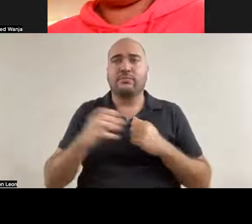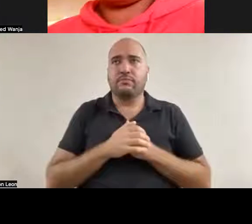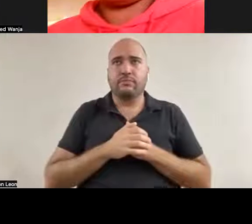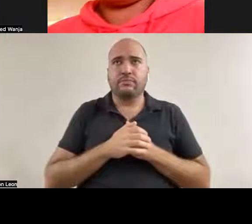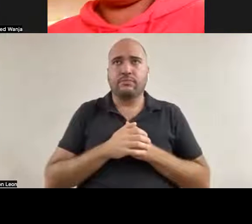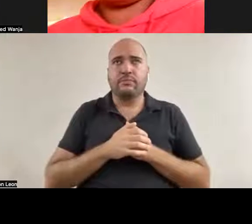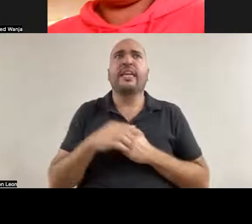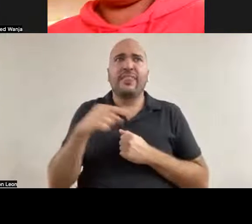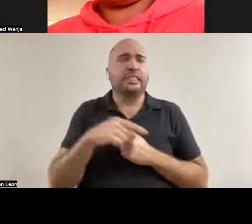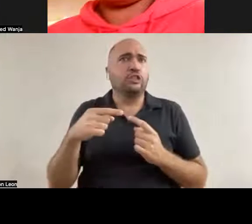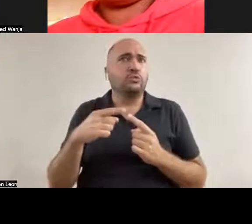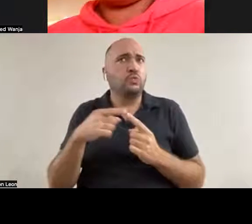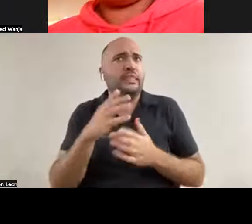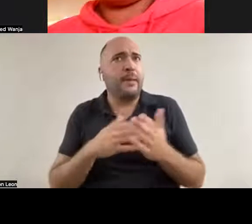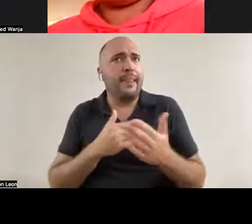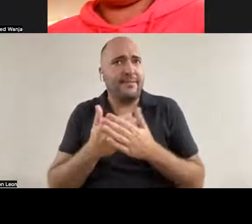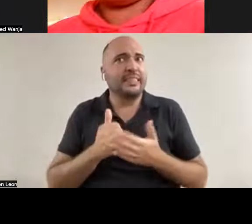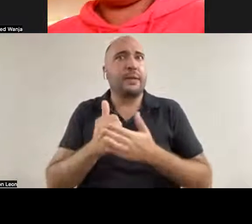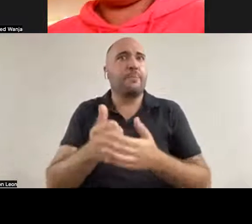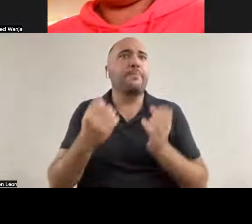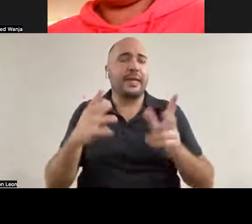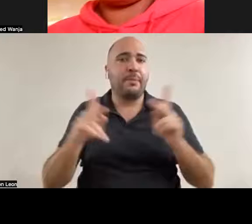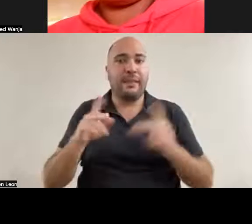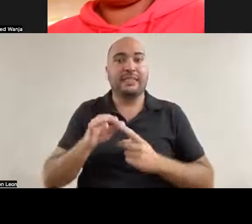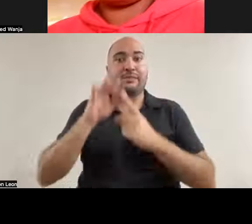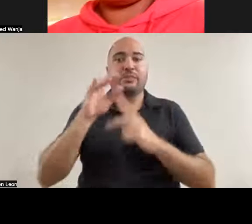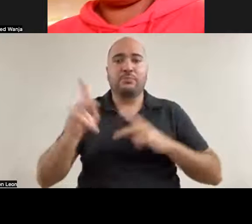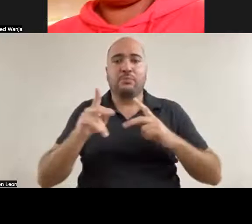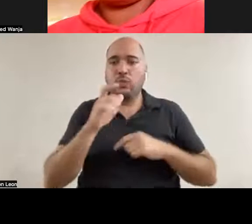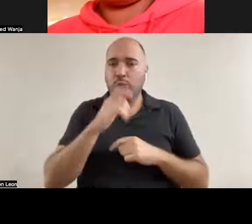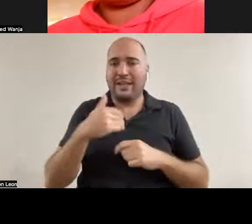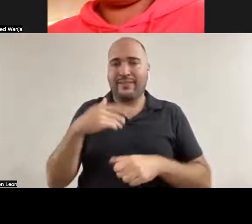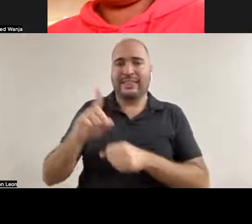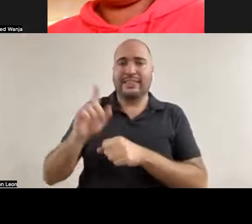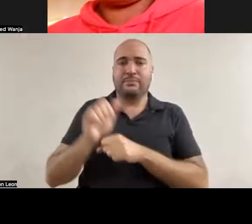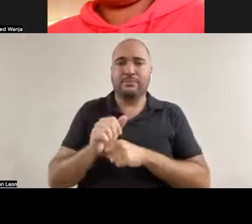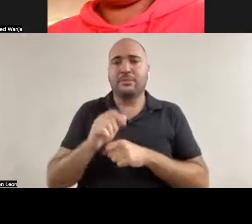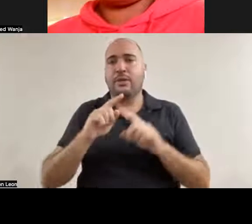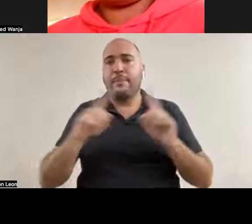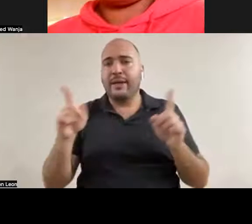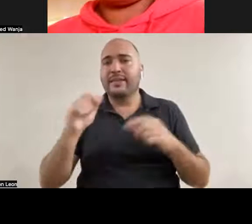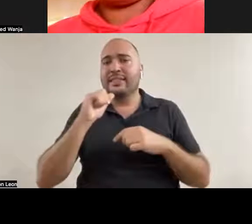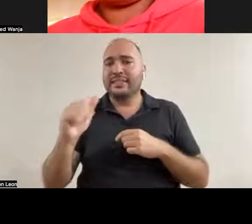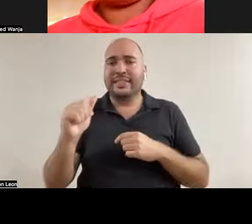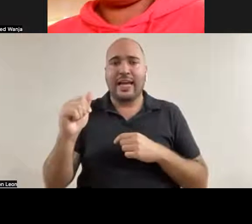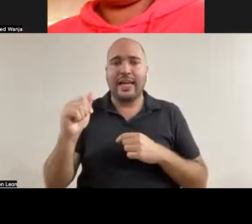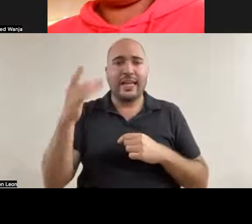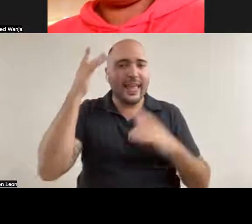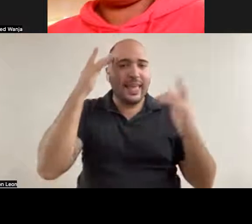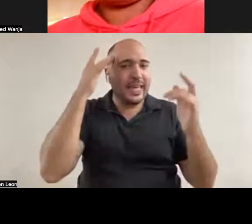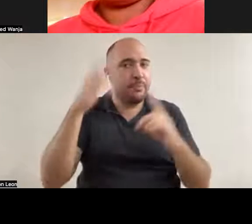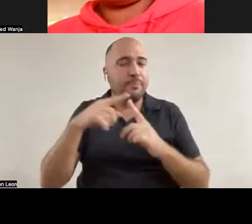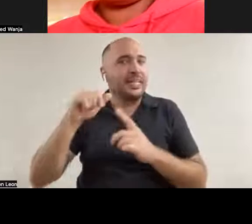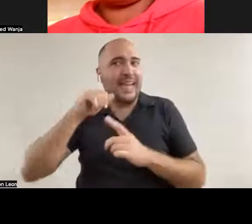helped many, especially people who have disabilities but not intellectual